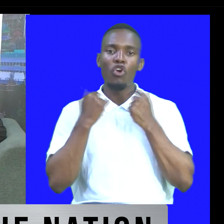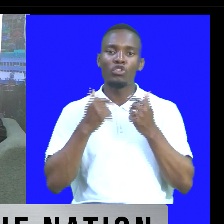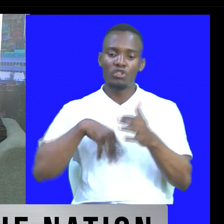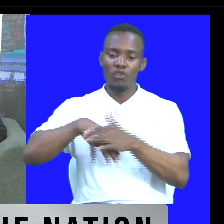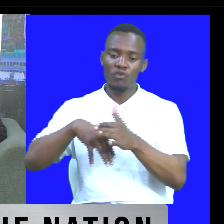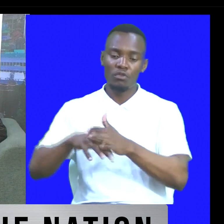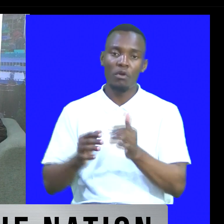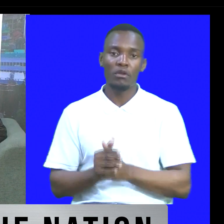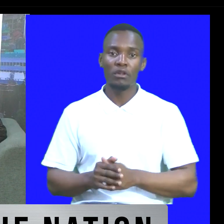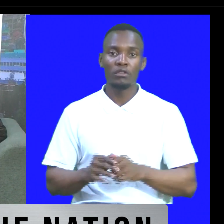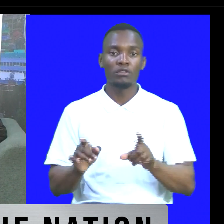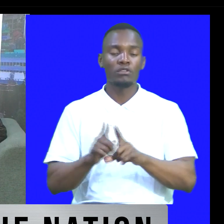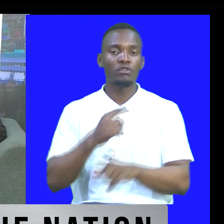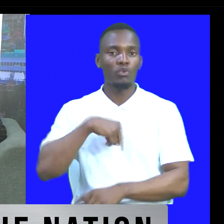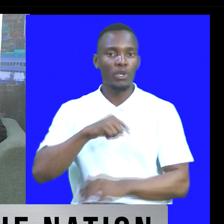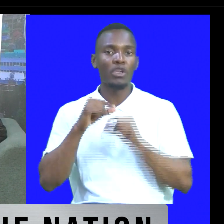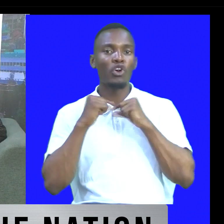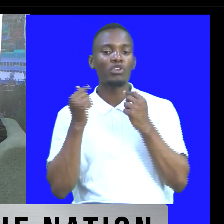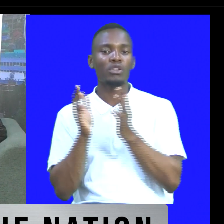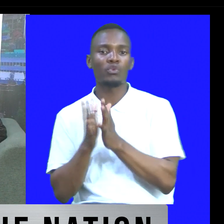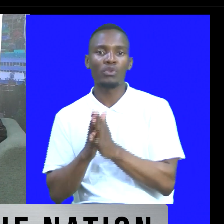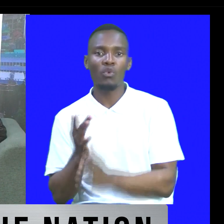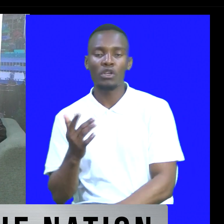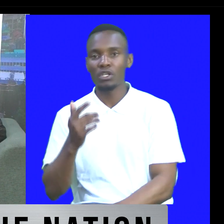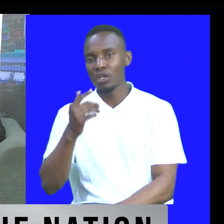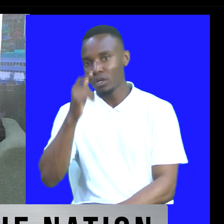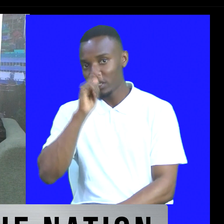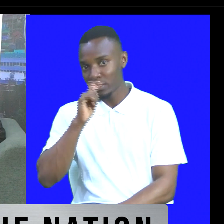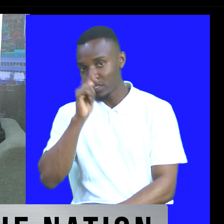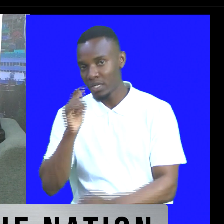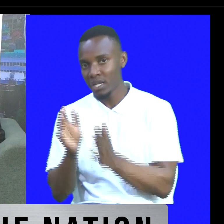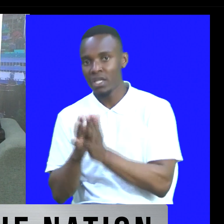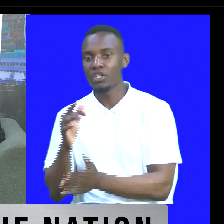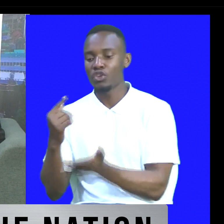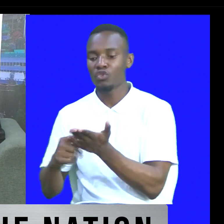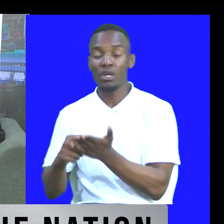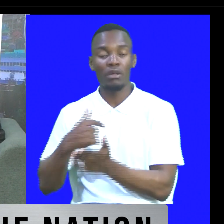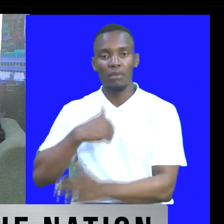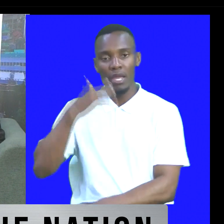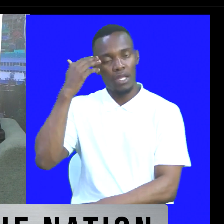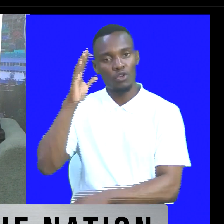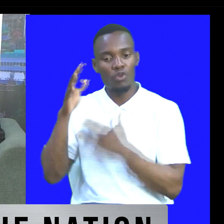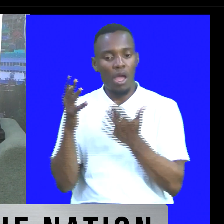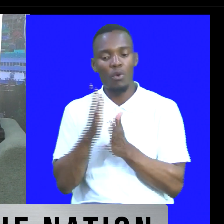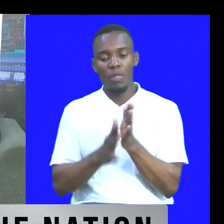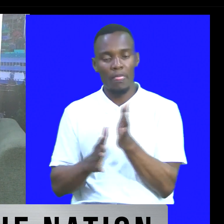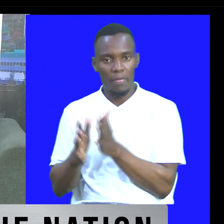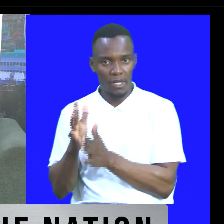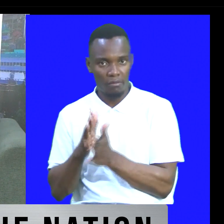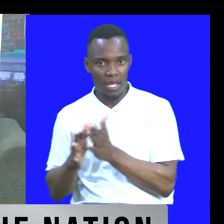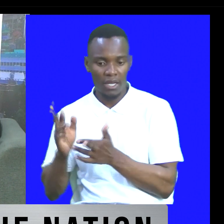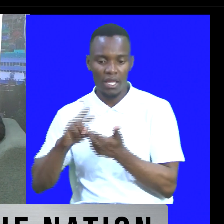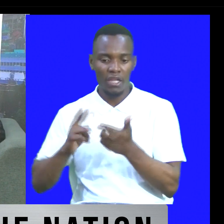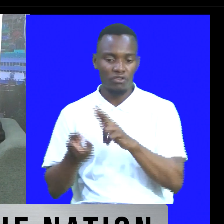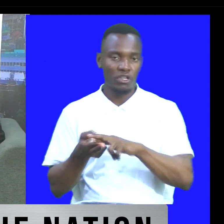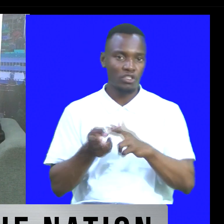But then we are co-hosting with Kenya, Uganda, Tanzania. Yeah. I don't know what that means in terms of the relationships that